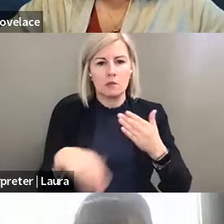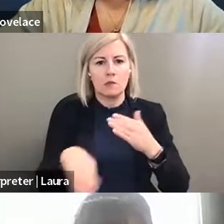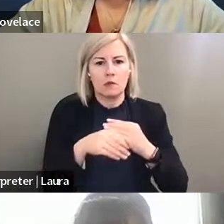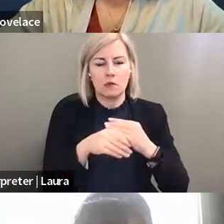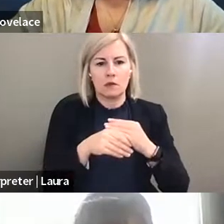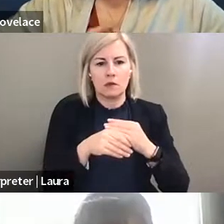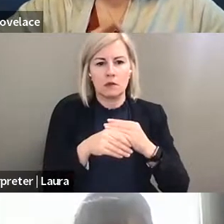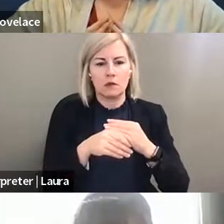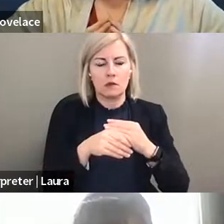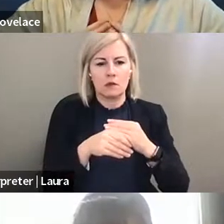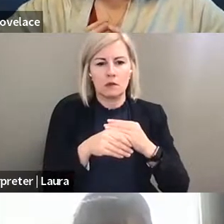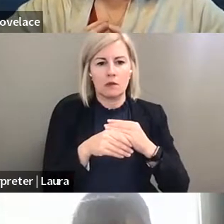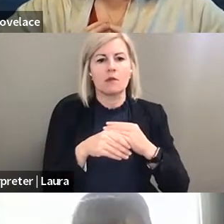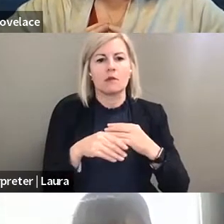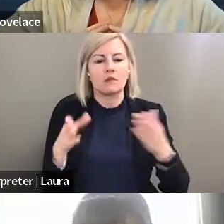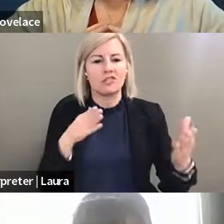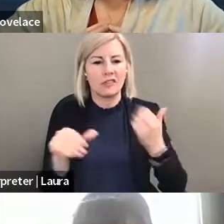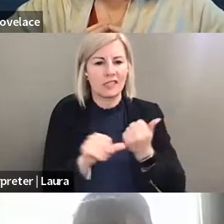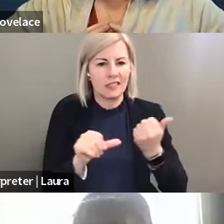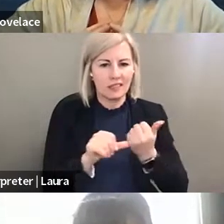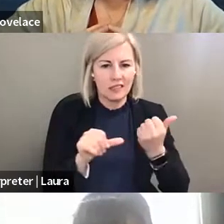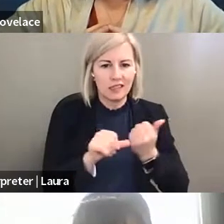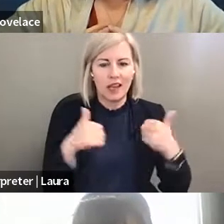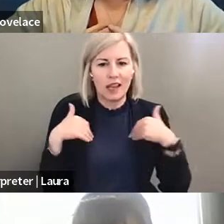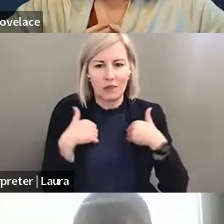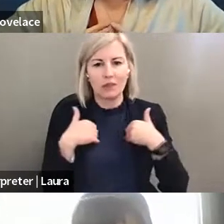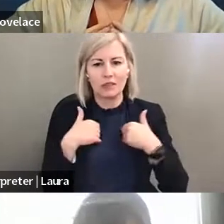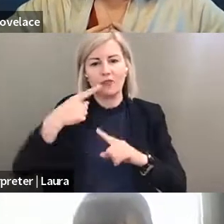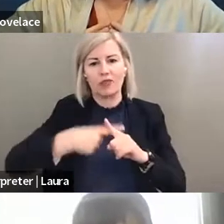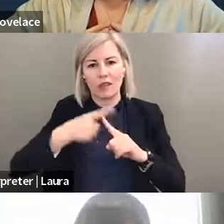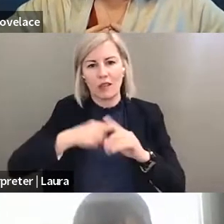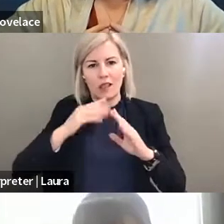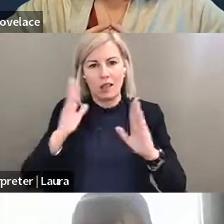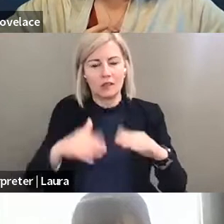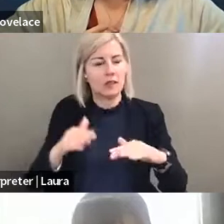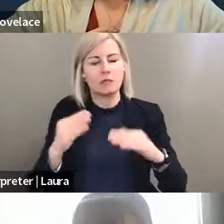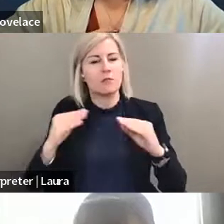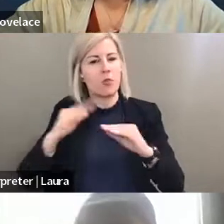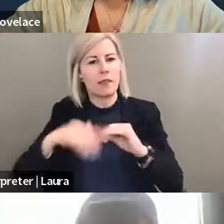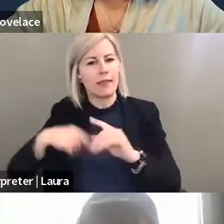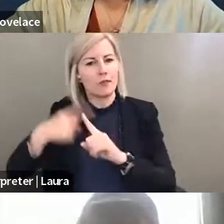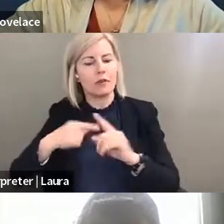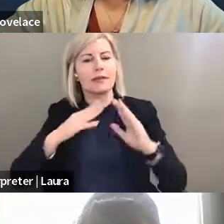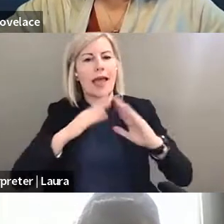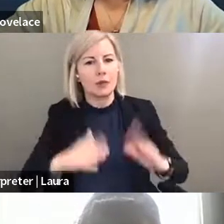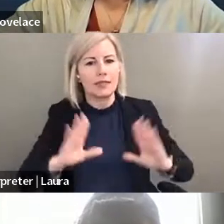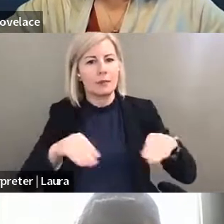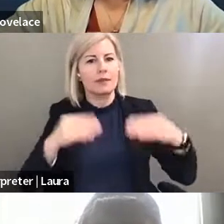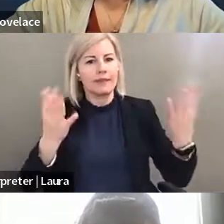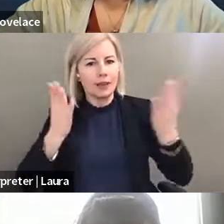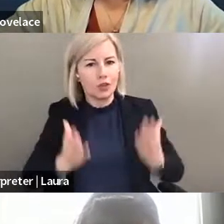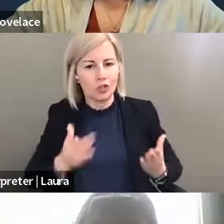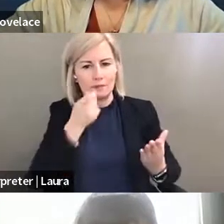service assistance animal issue in rental housing, and it goes beyond just rental housing. It's also housing providers.